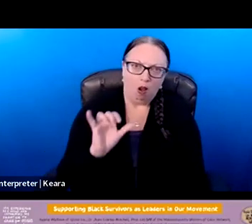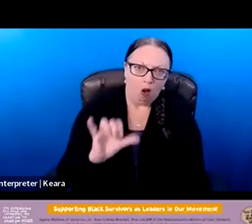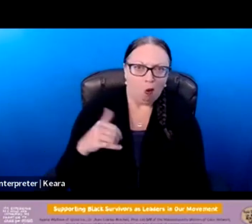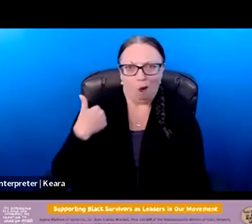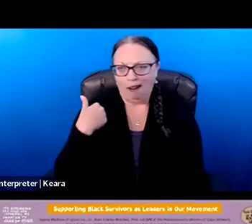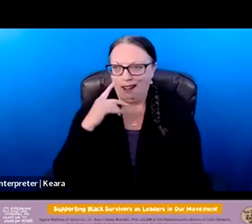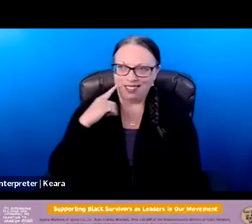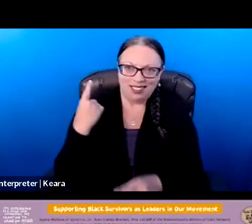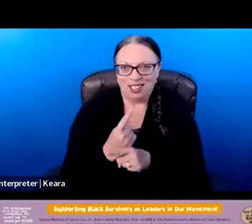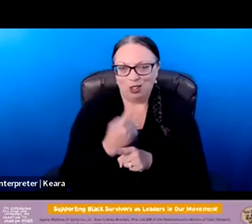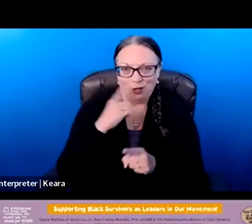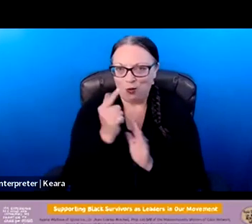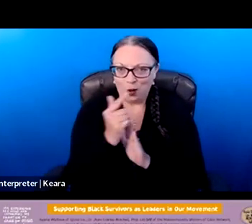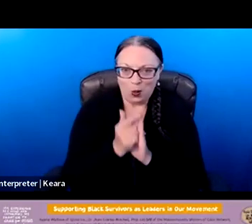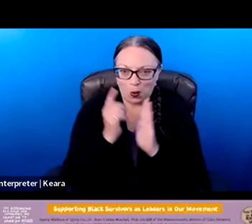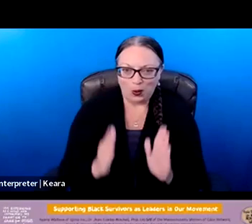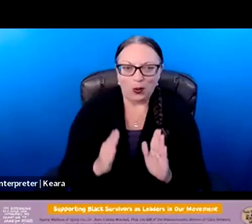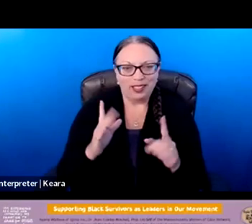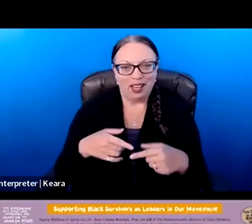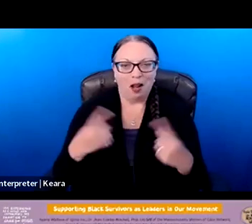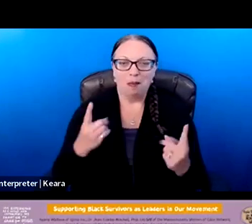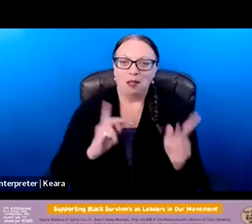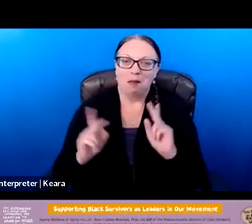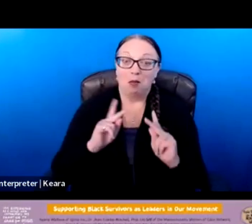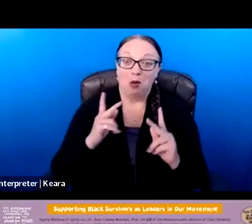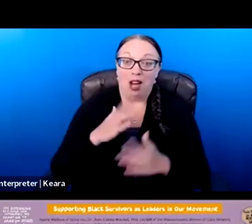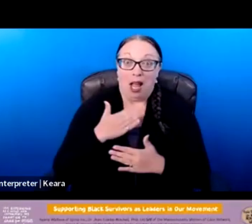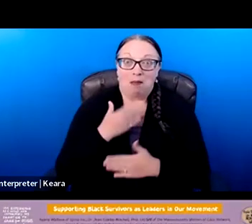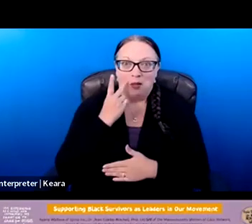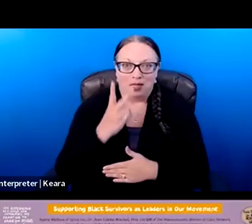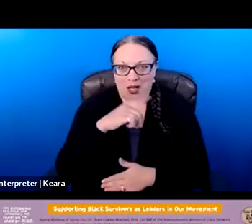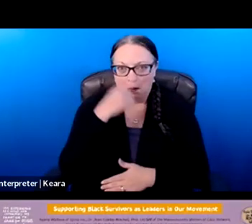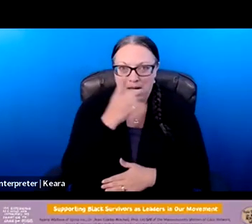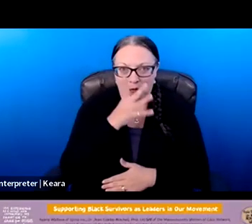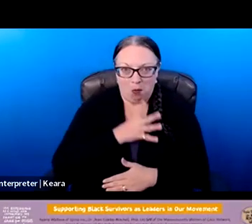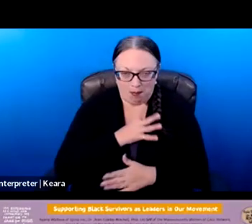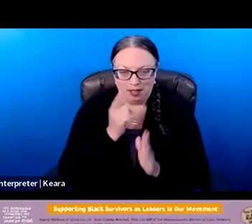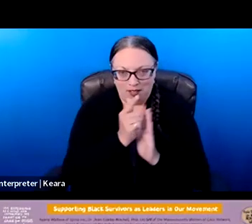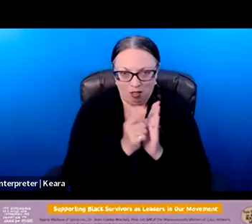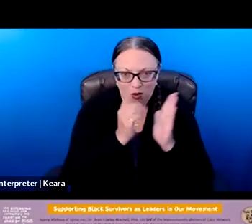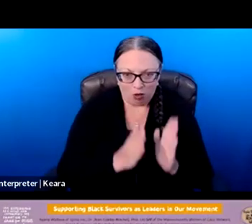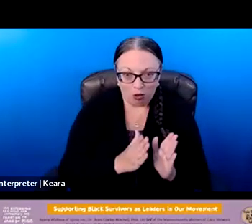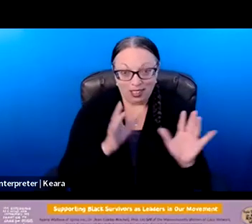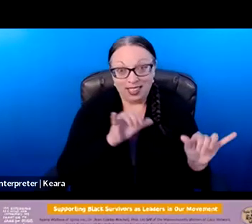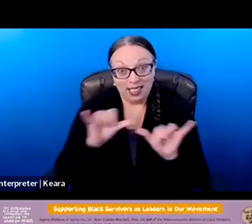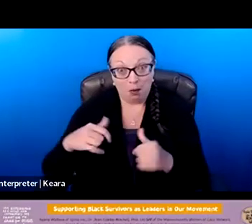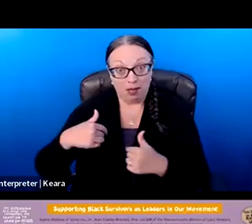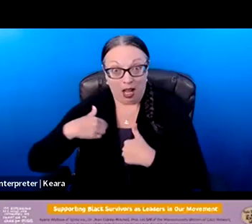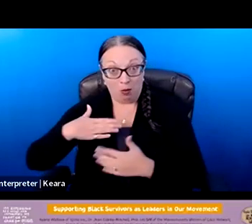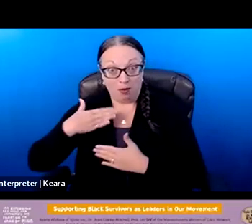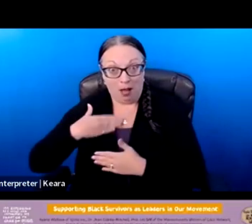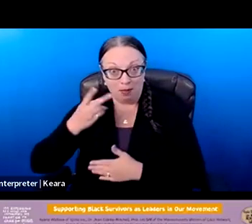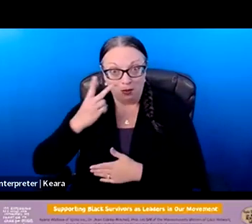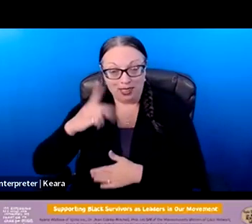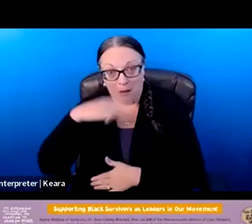of get the opposite. Like people were happy when they see a Black woman attorney with us. That same way I'd be happy to see a Black therapist, because that's who I would want to see as my